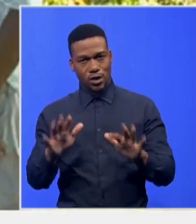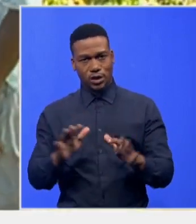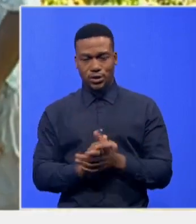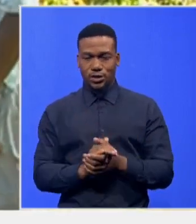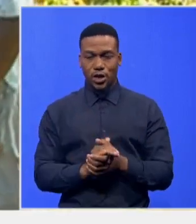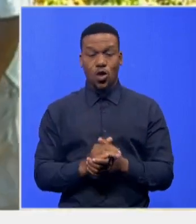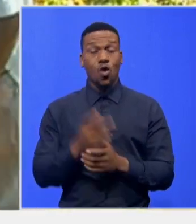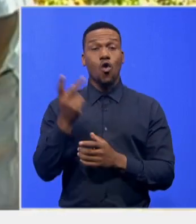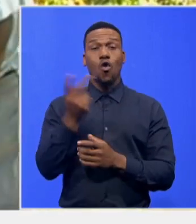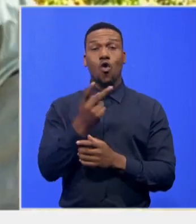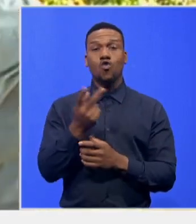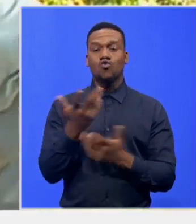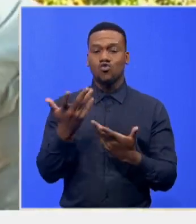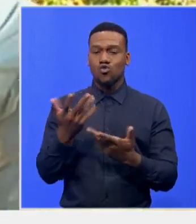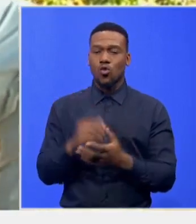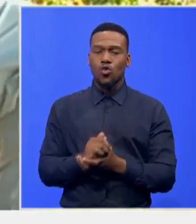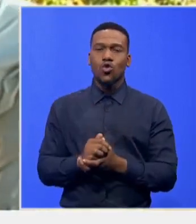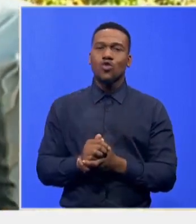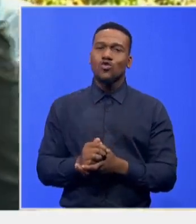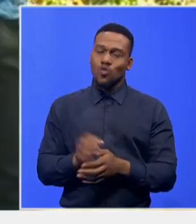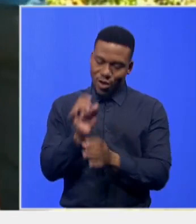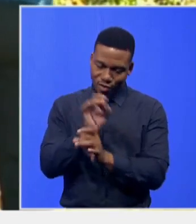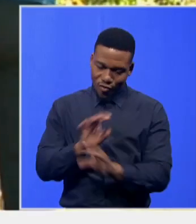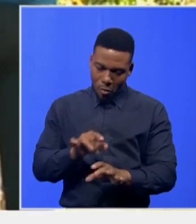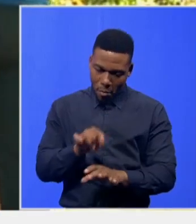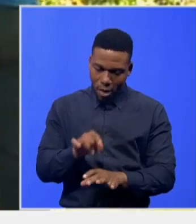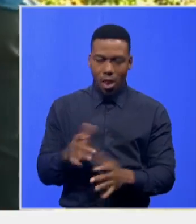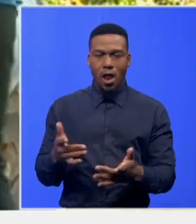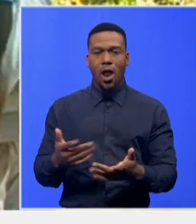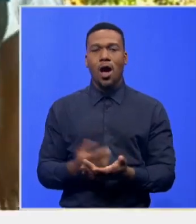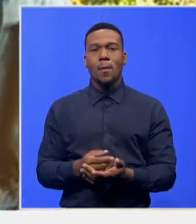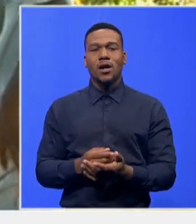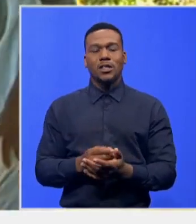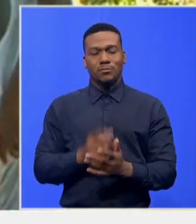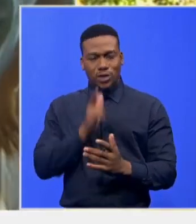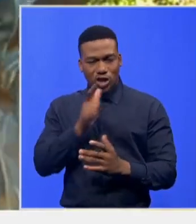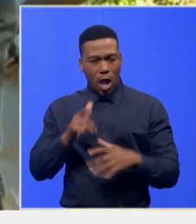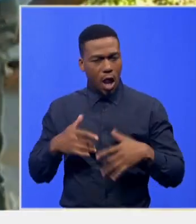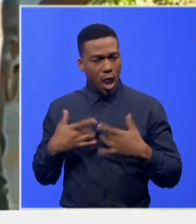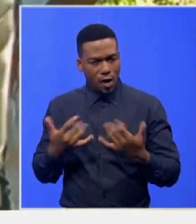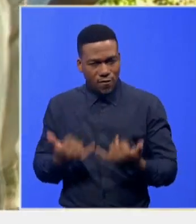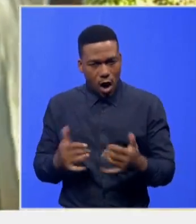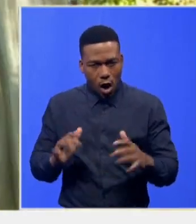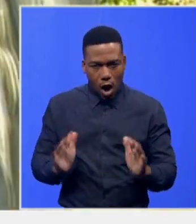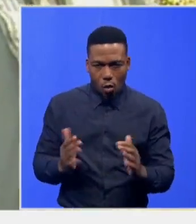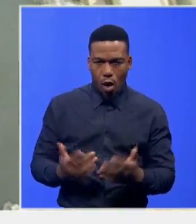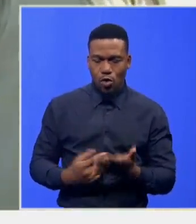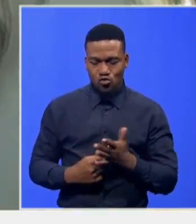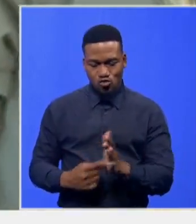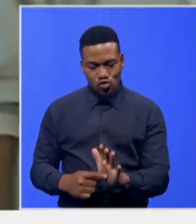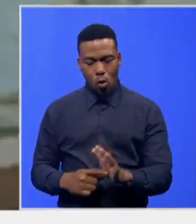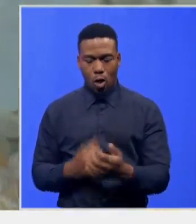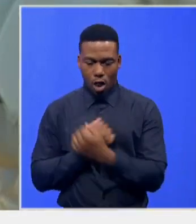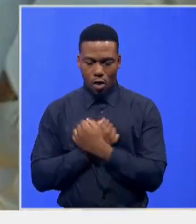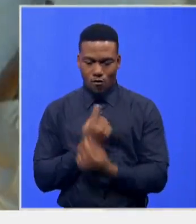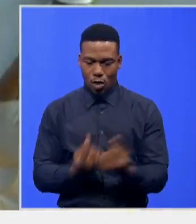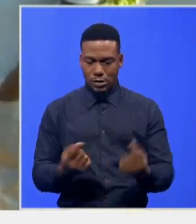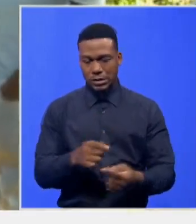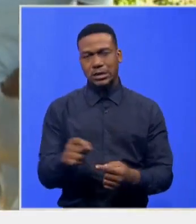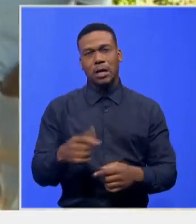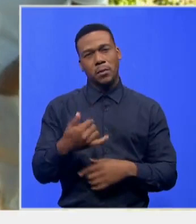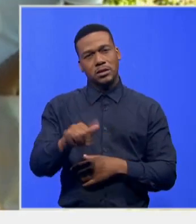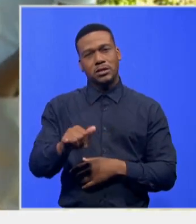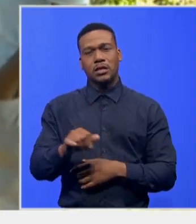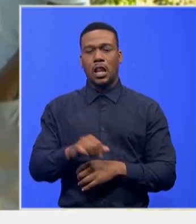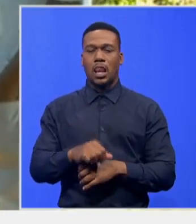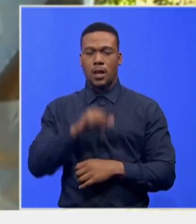of their achievements in life, their developments, but also to just show their loved ones that they remember them, they still love them, and they